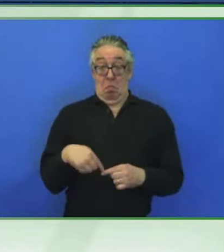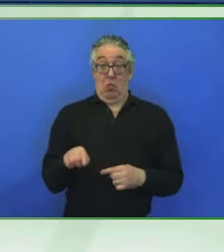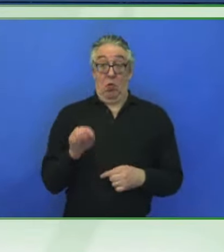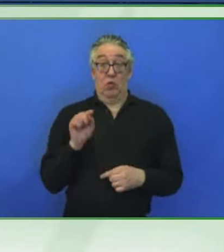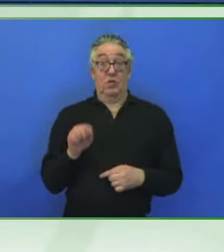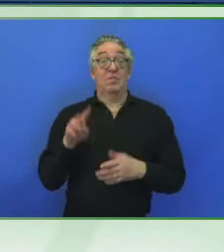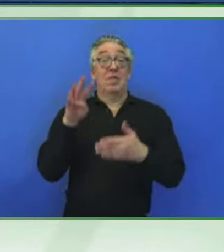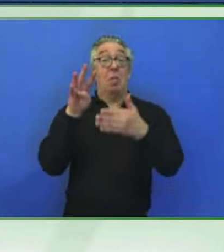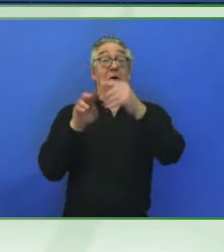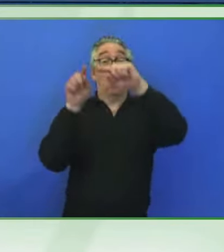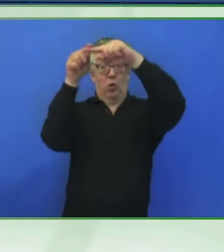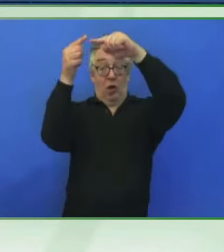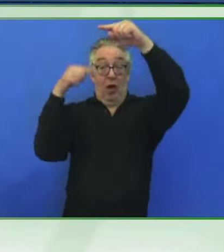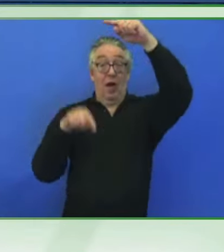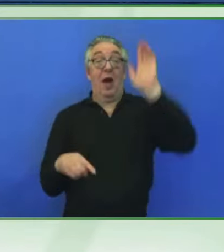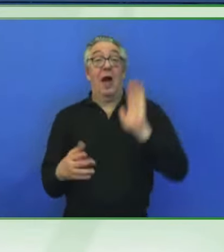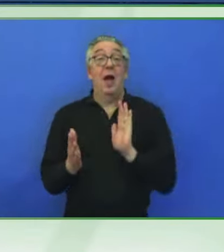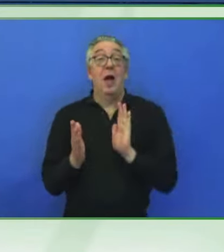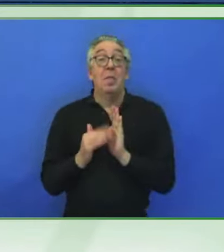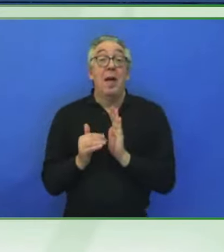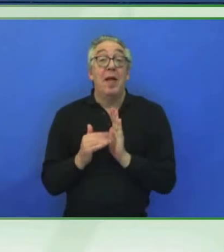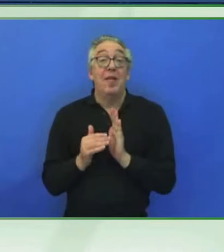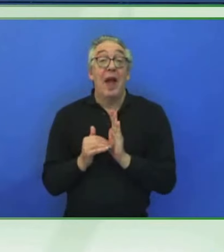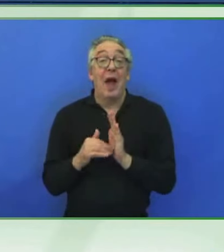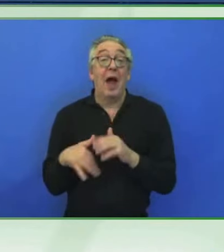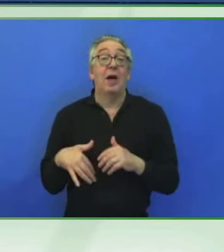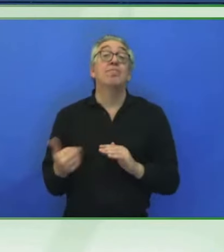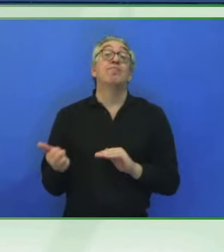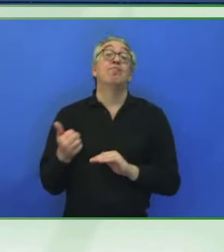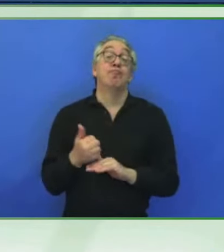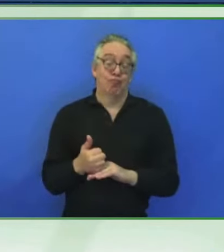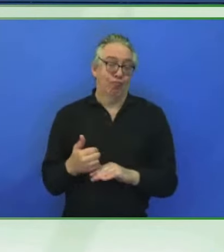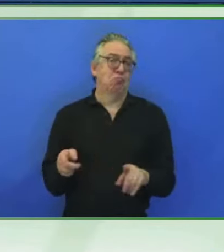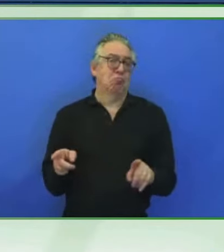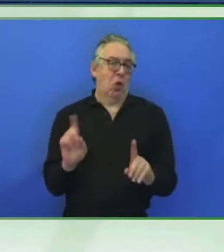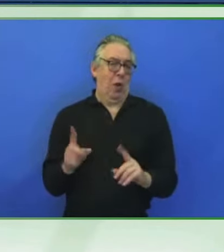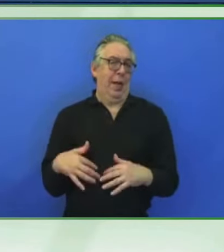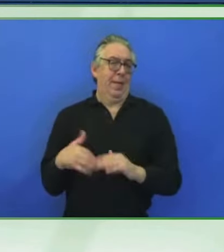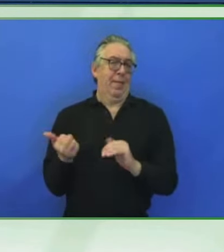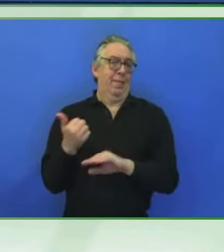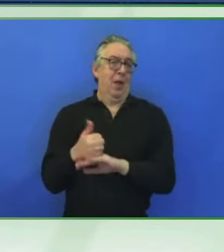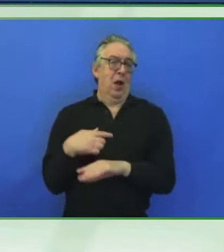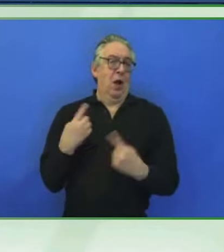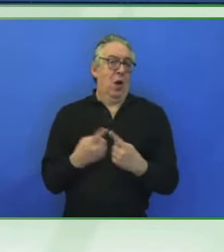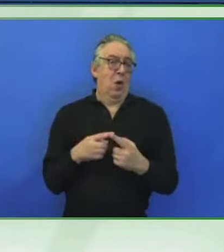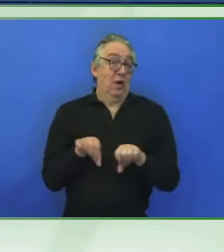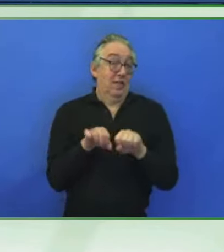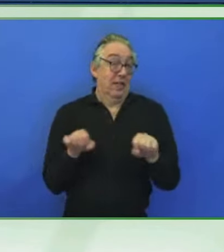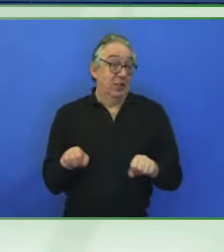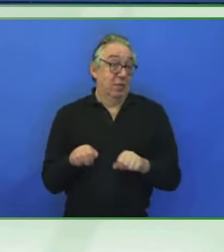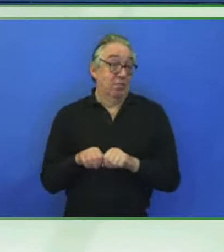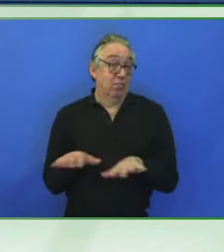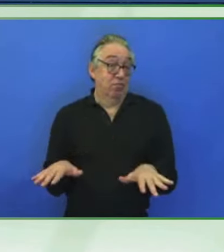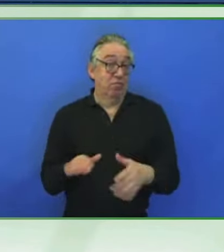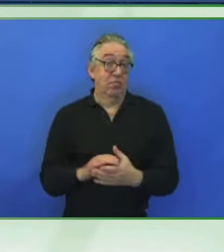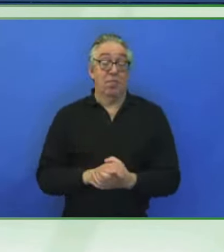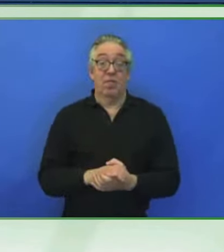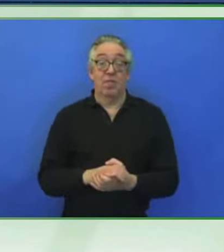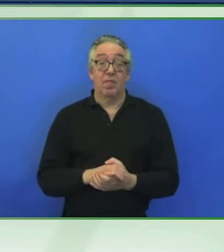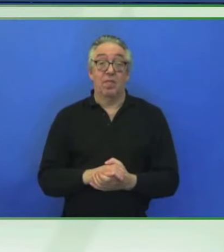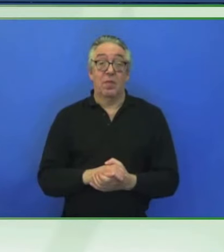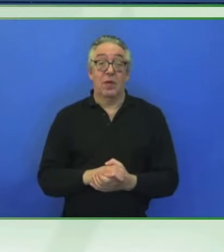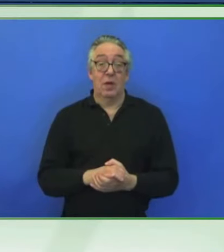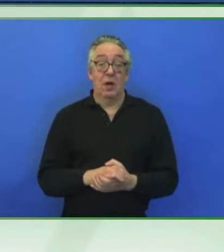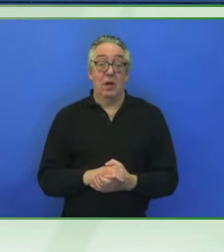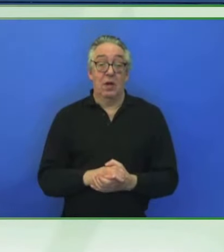operator that has contacted us for being interested in its implementation is RATP